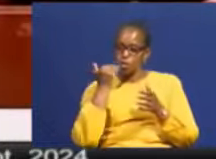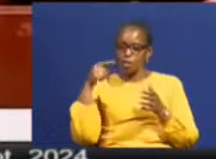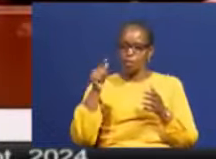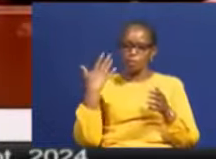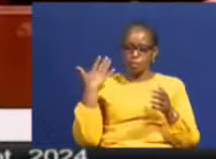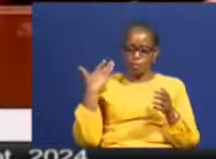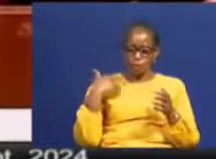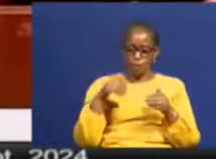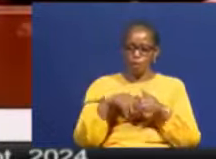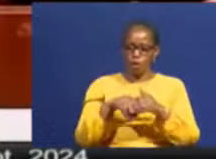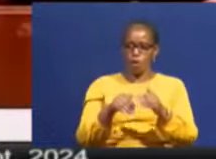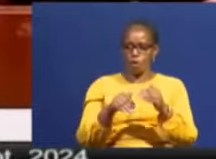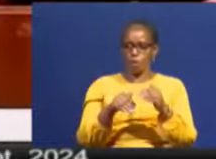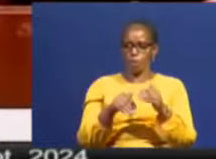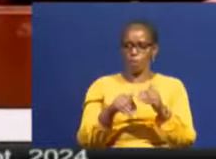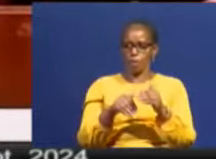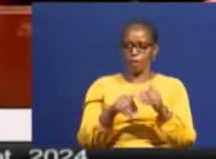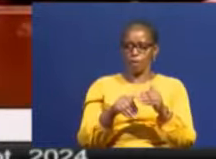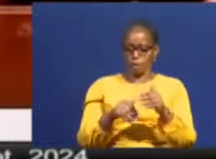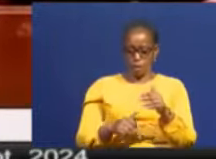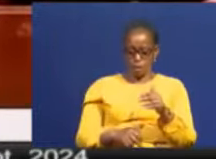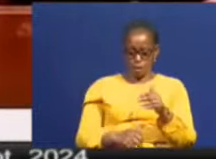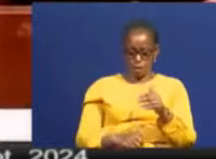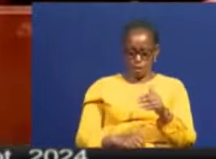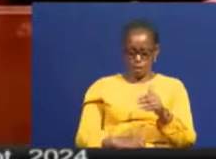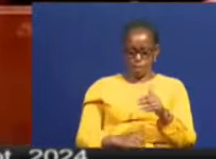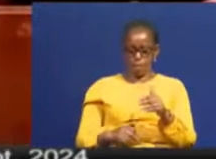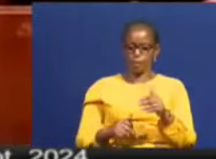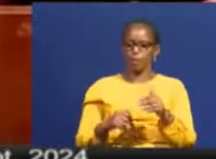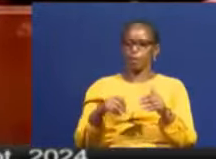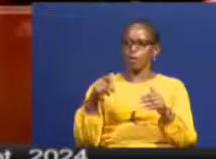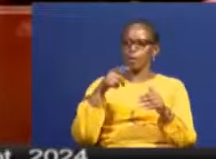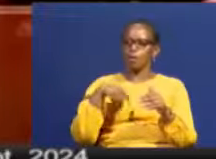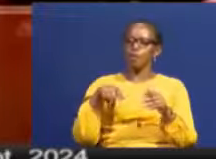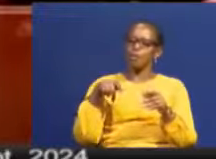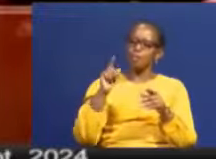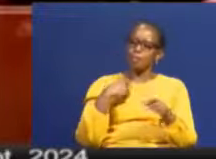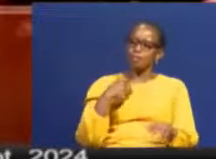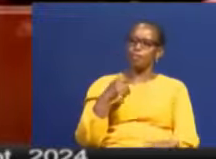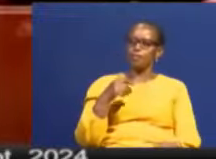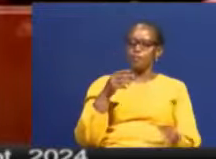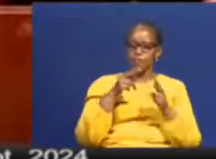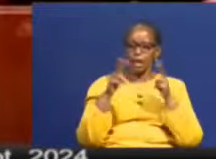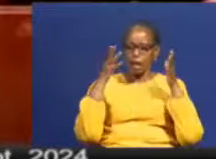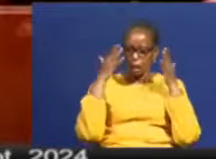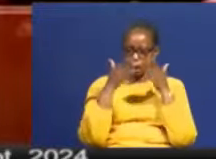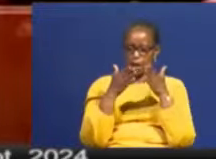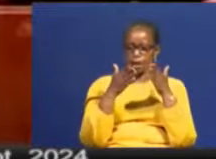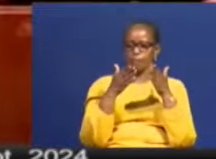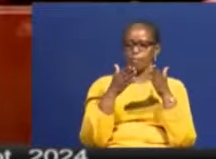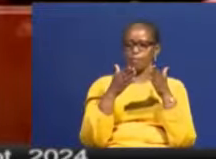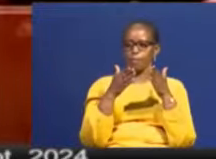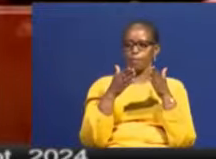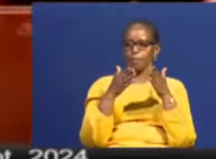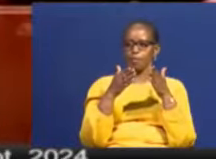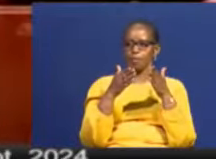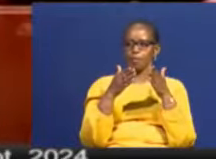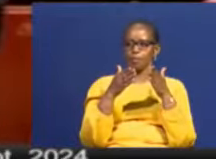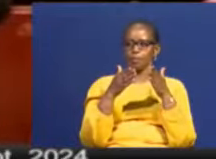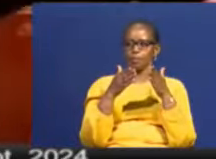of thought in jurisprudence that we call positivism, where they are so keen on